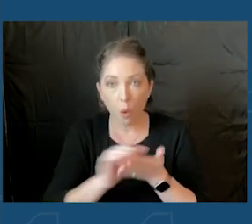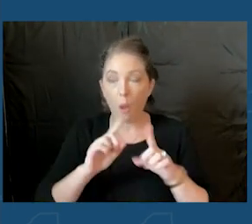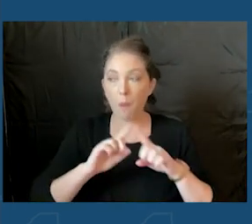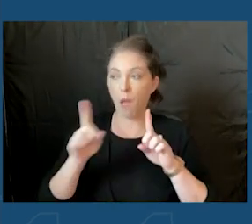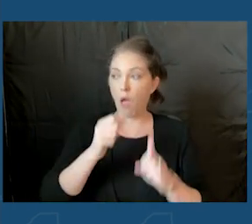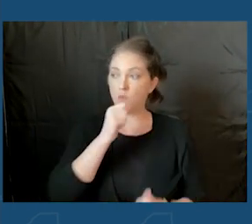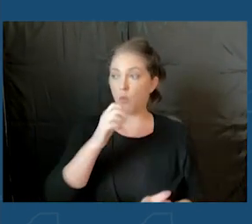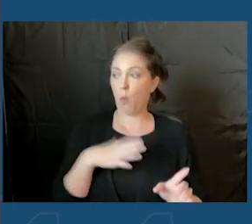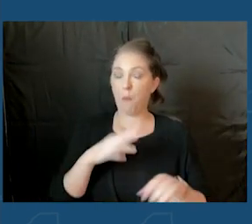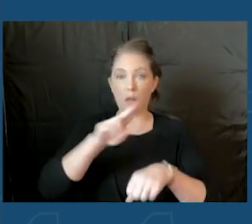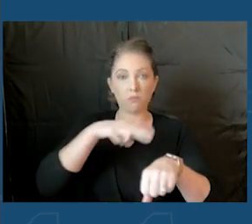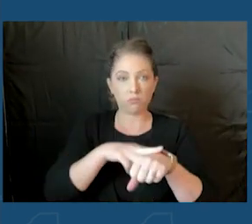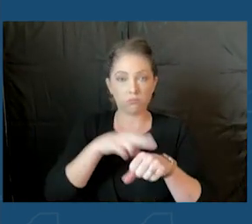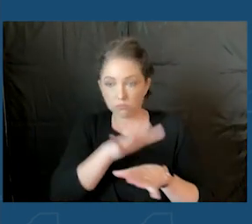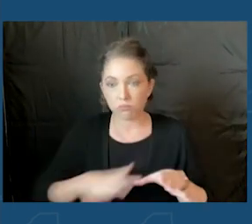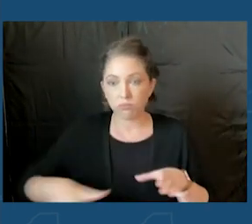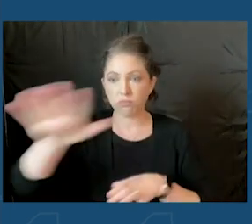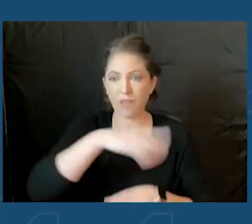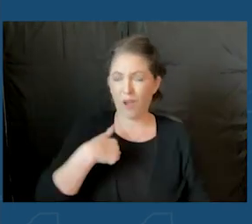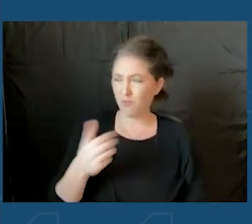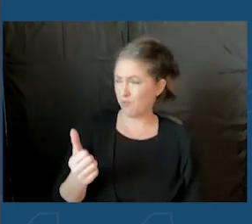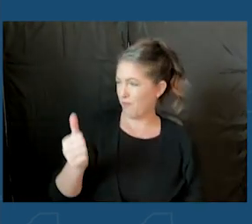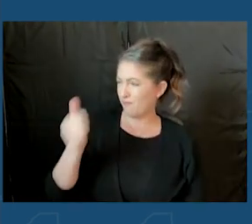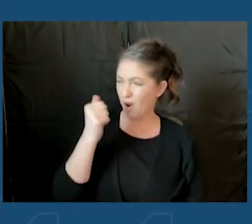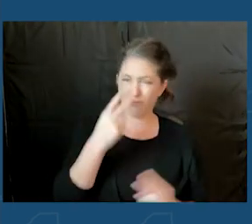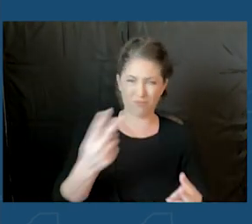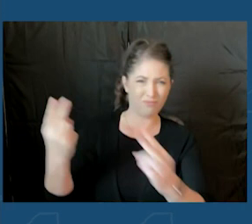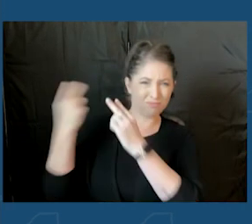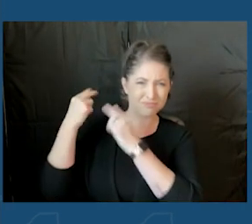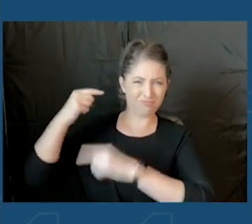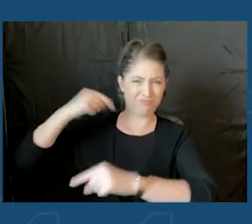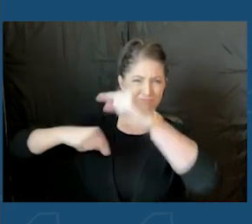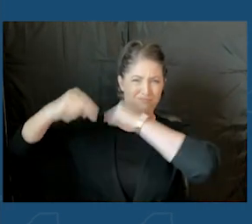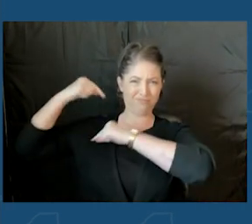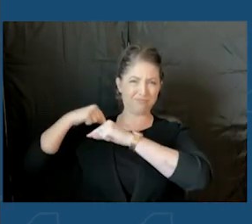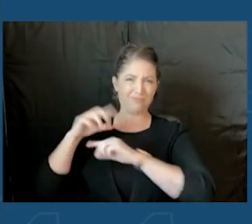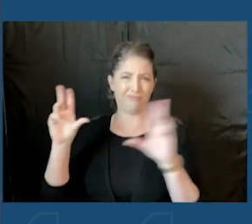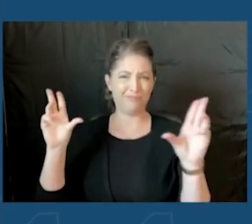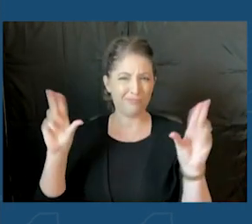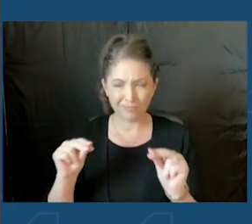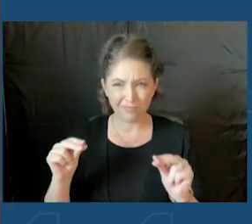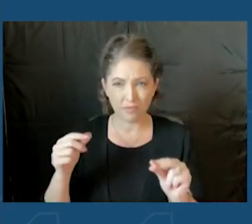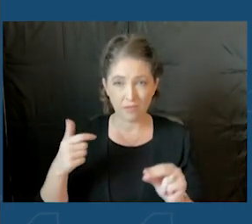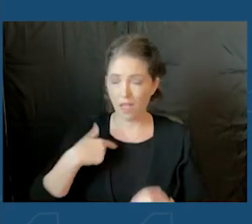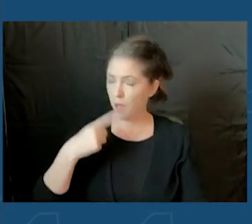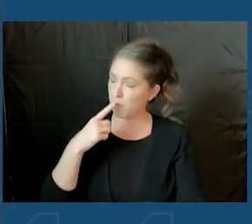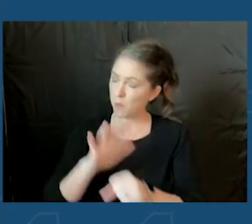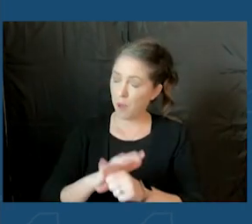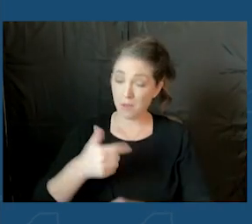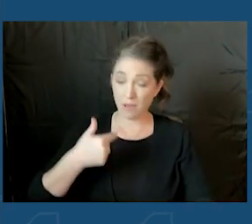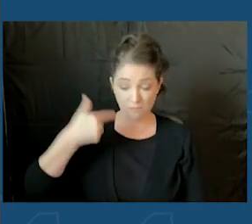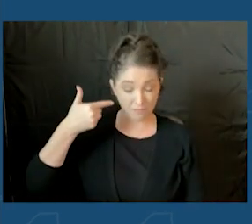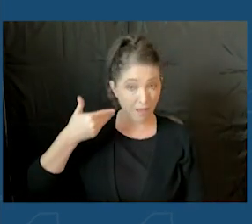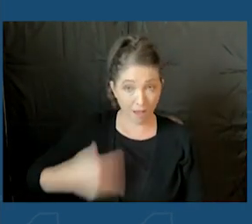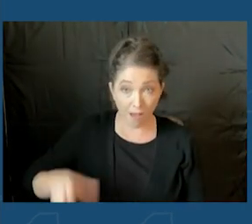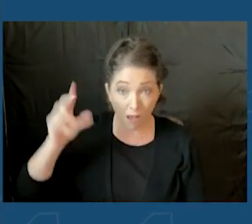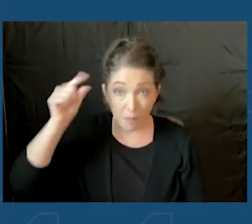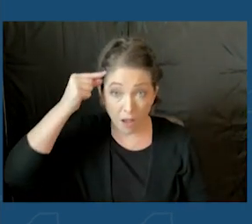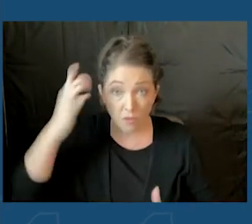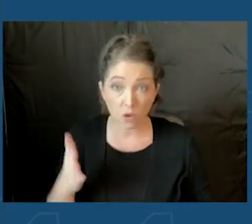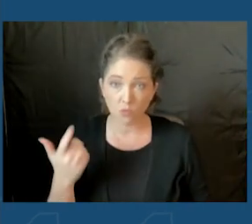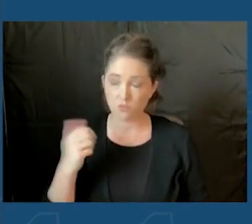I refuse to go backwards. And I promise you, as long as I'm governor, we will not. Because these are rights that have been fought